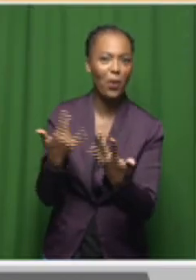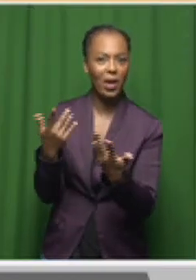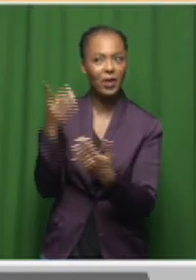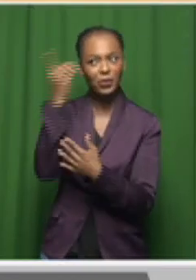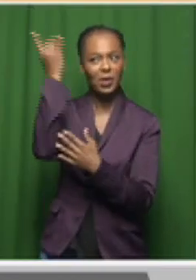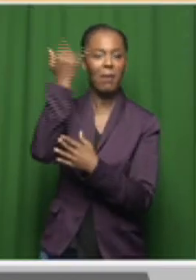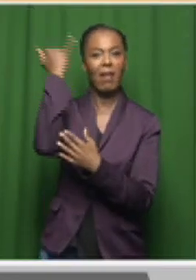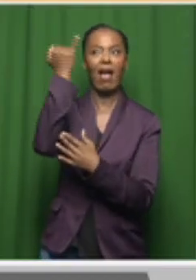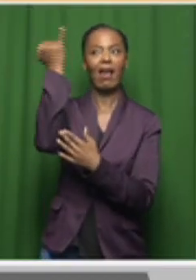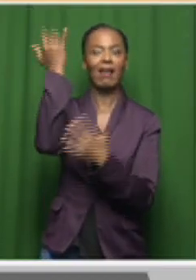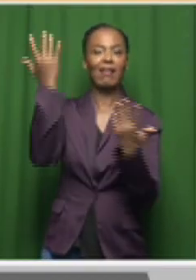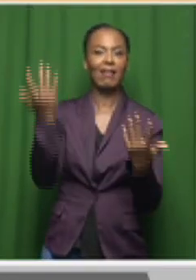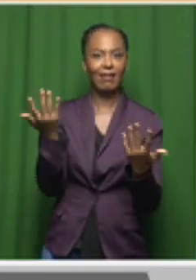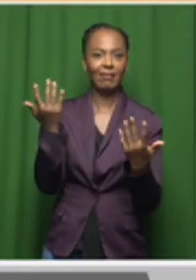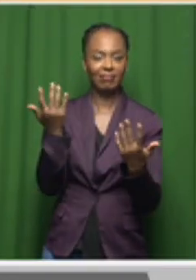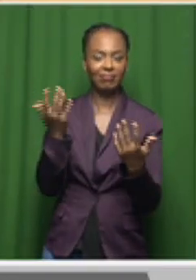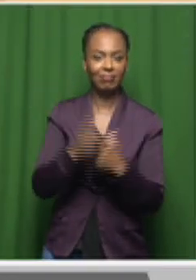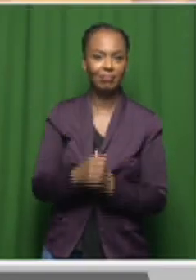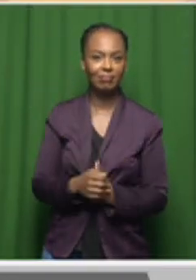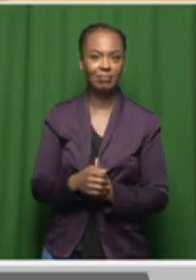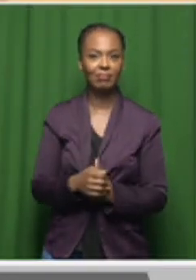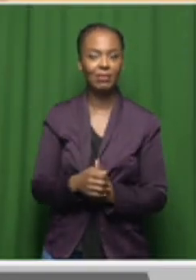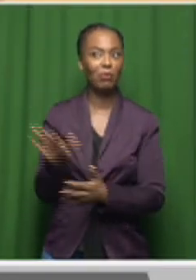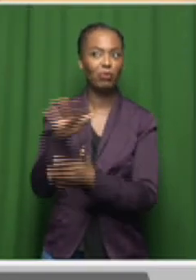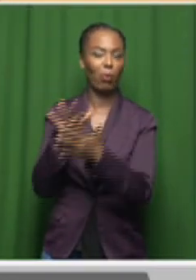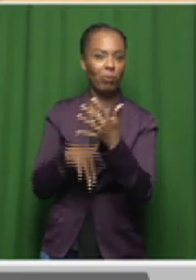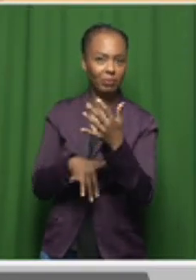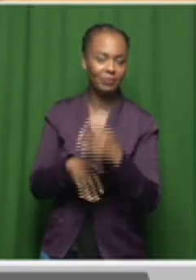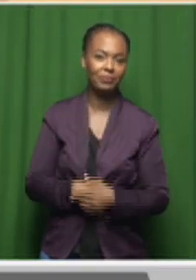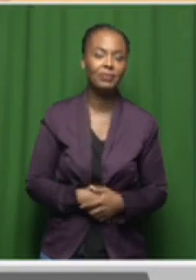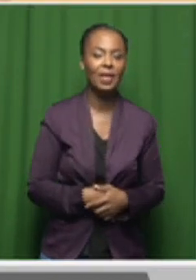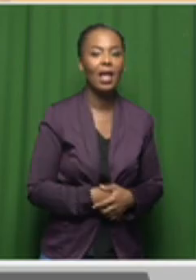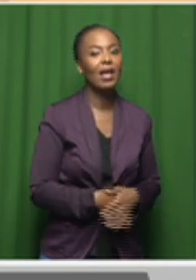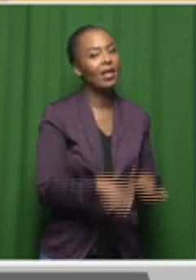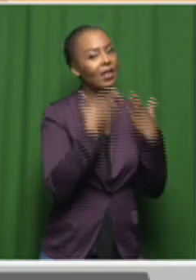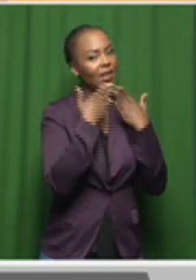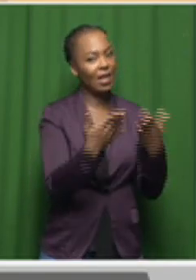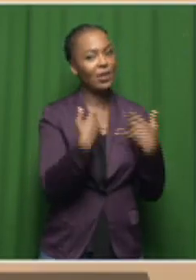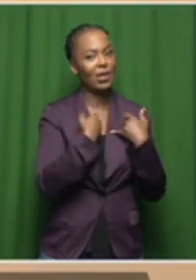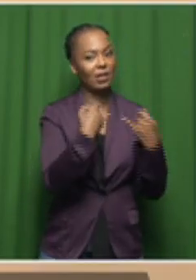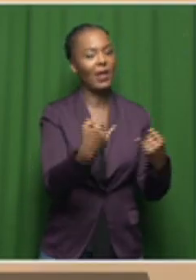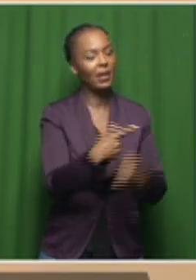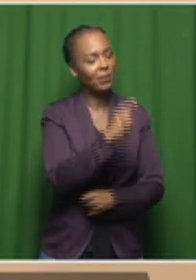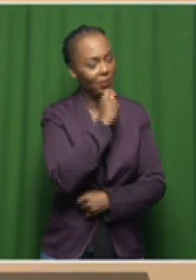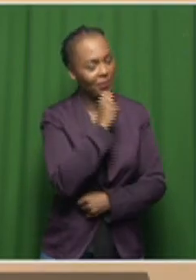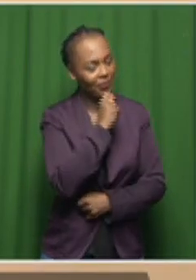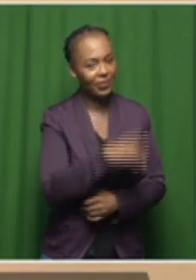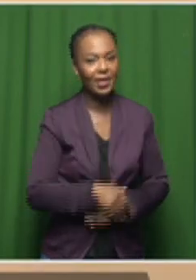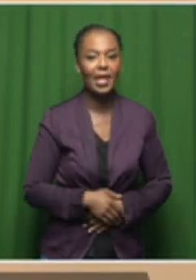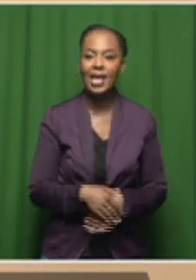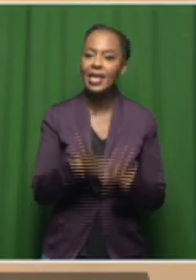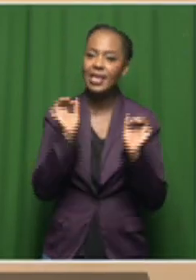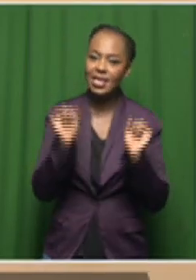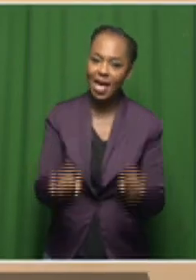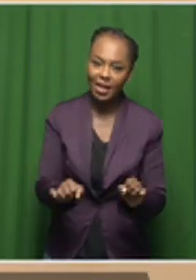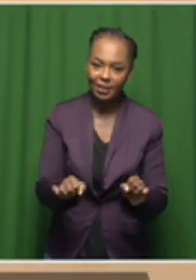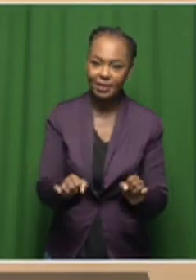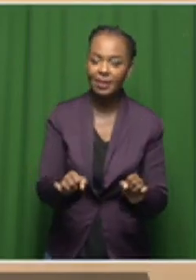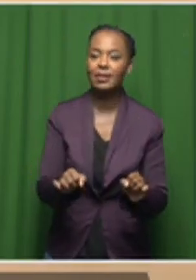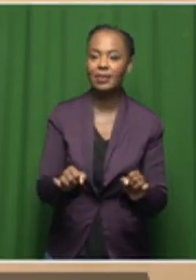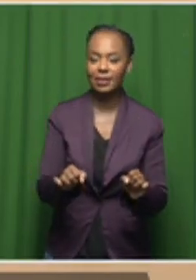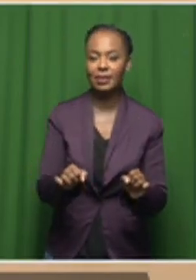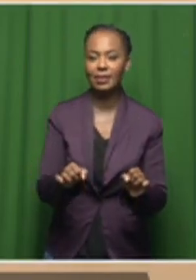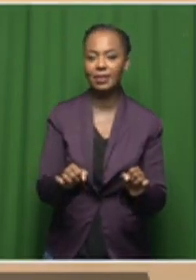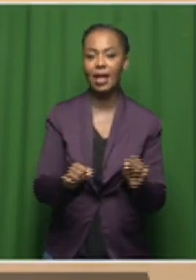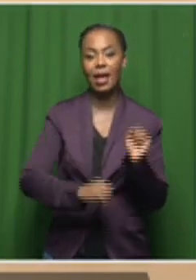scenarios? Well, good morning, first of all, and thank you for having me. Yes, you know, the painting